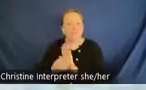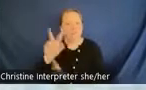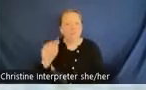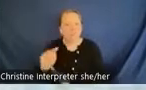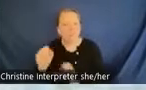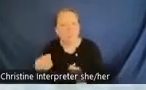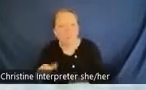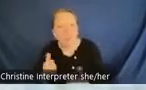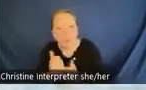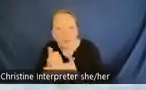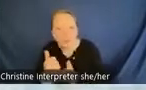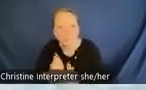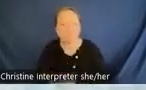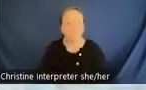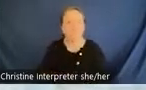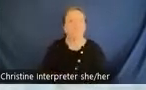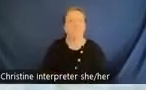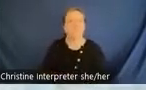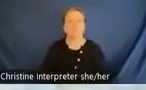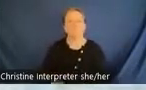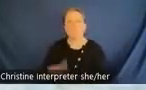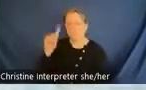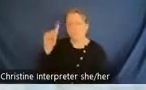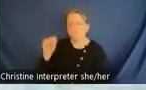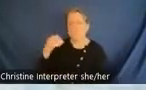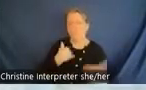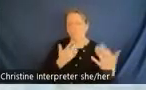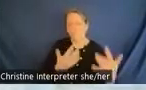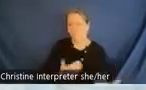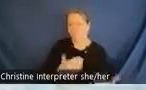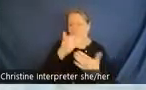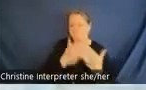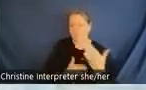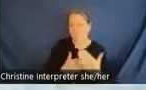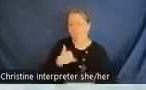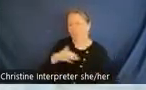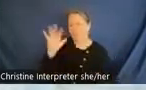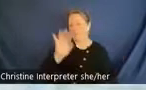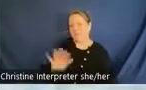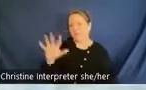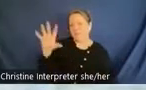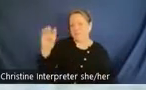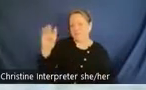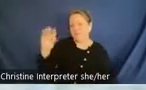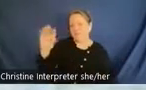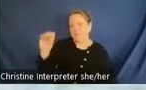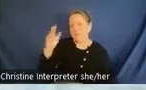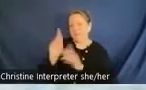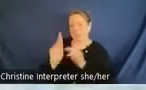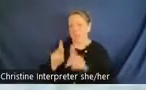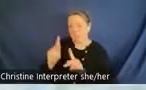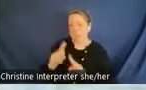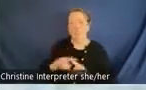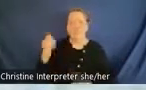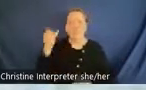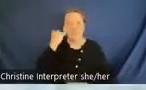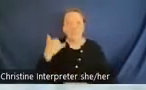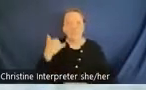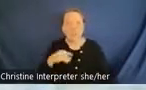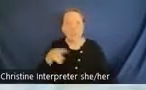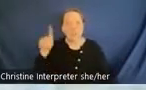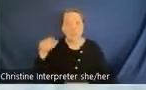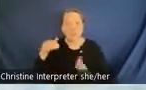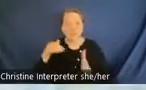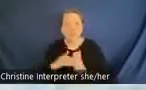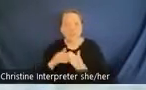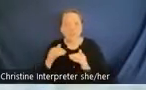when someone, we have a waiting list of about 50 people right now, but if somebody has $1,000 in leverage funding towards